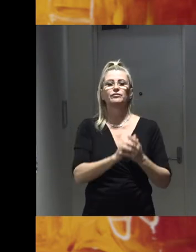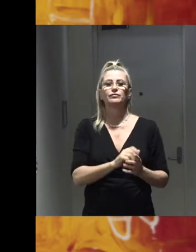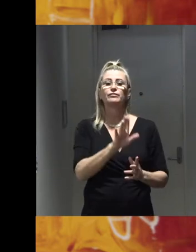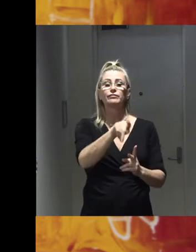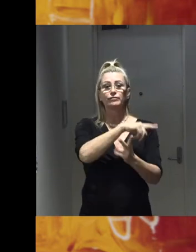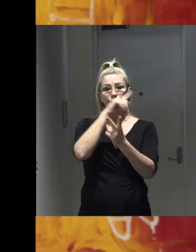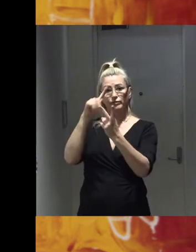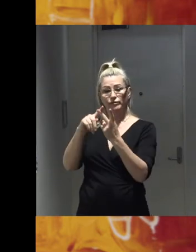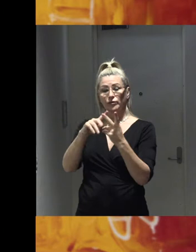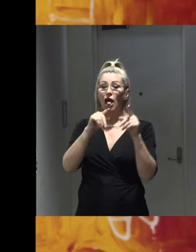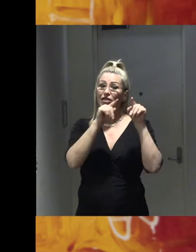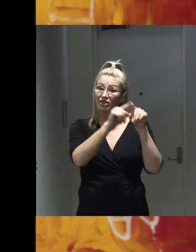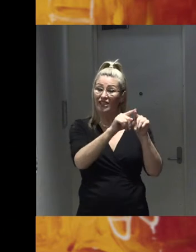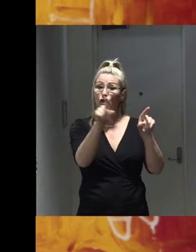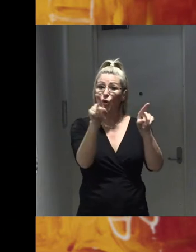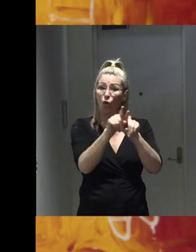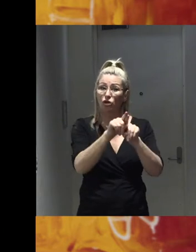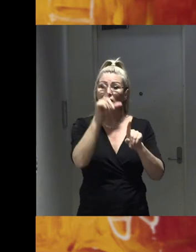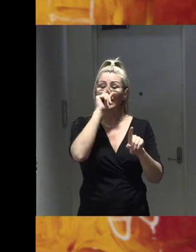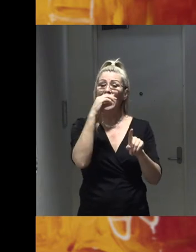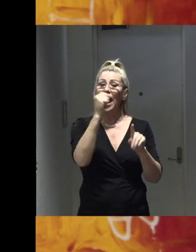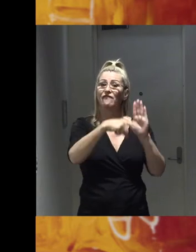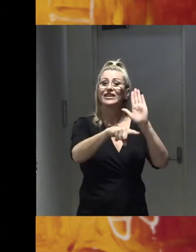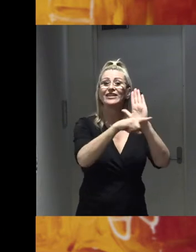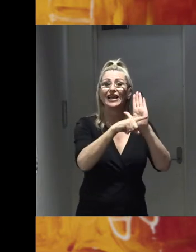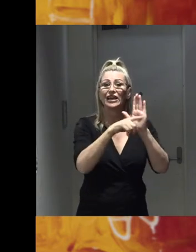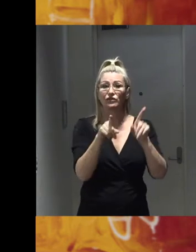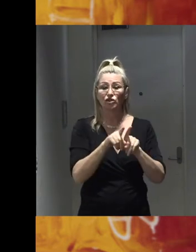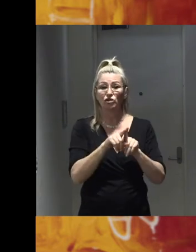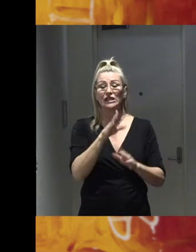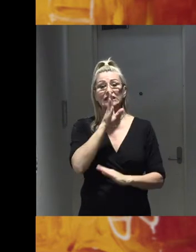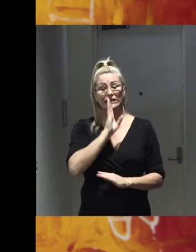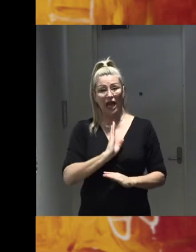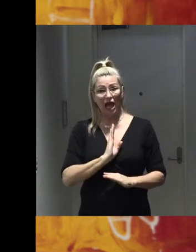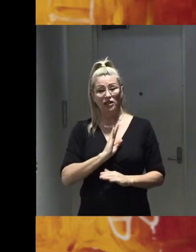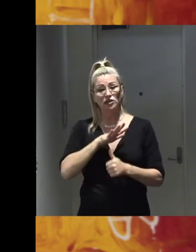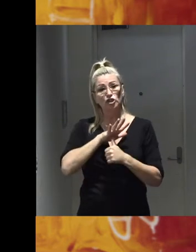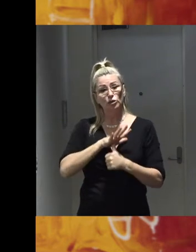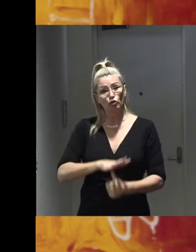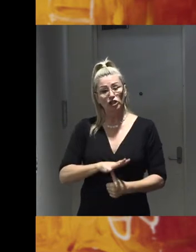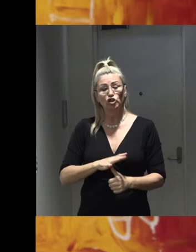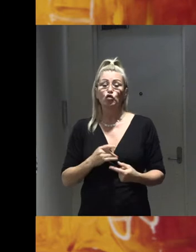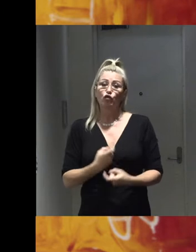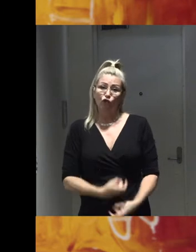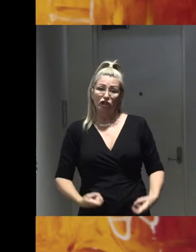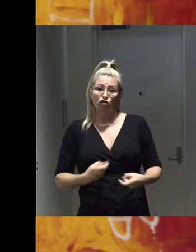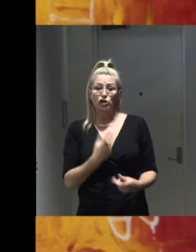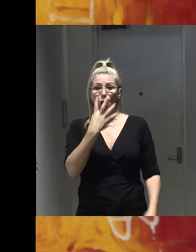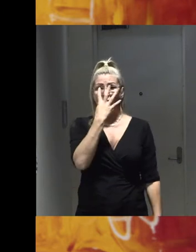Alternatively, it can also give rise to negative emotions such as sadness, depression, frustration or